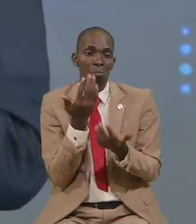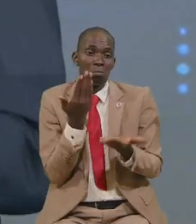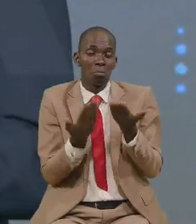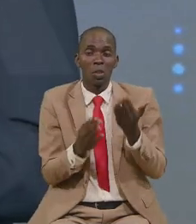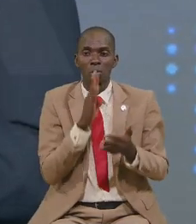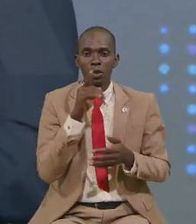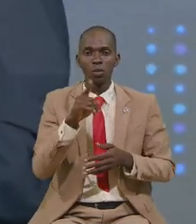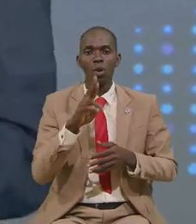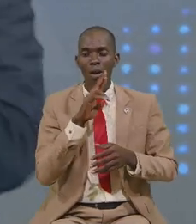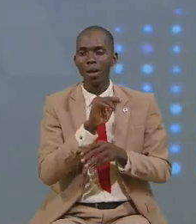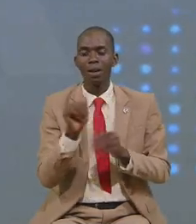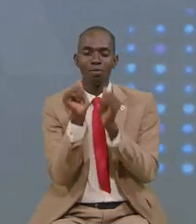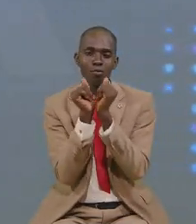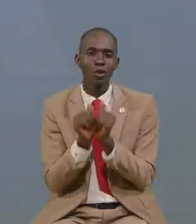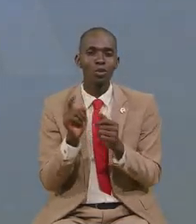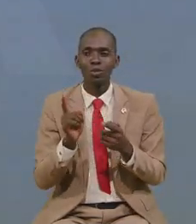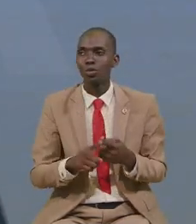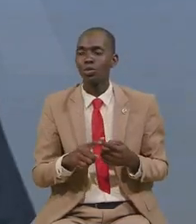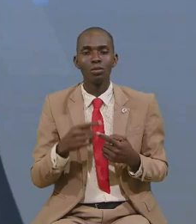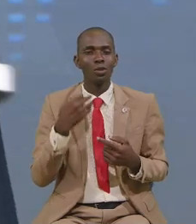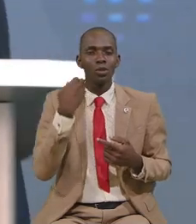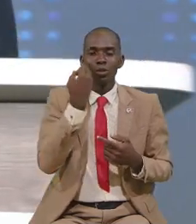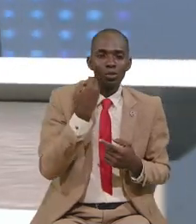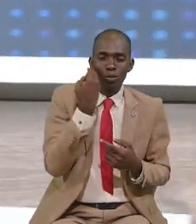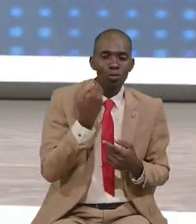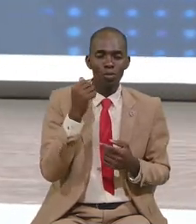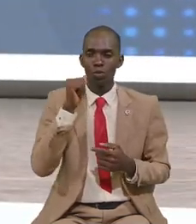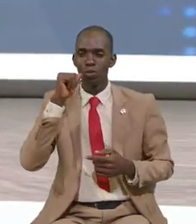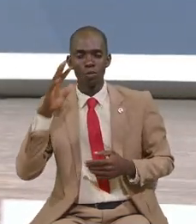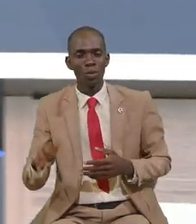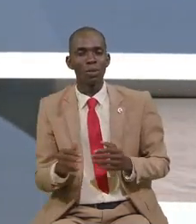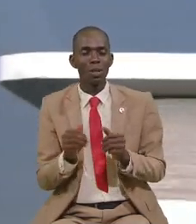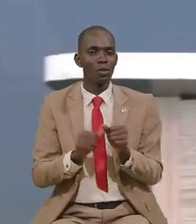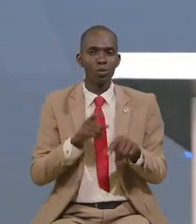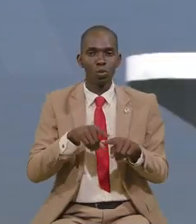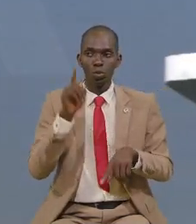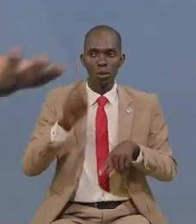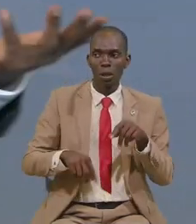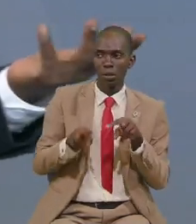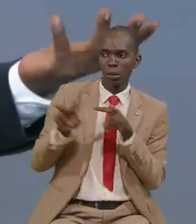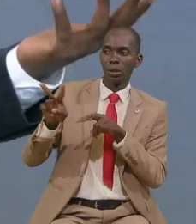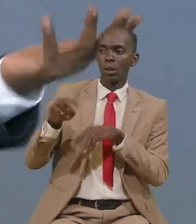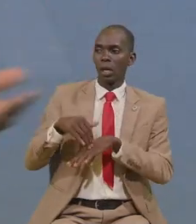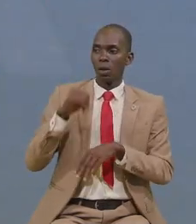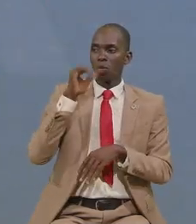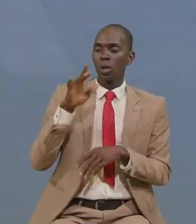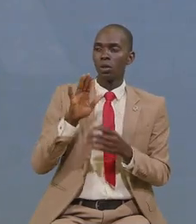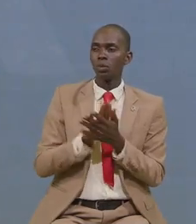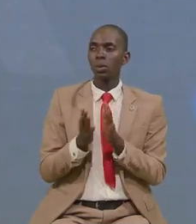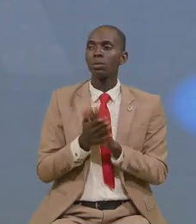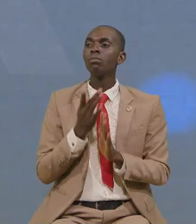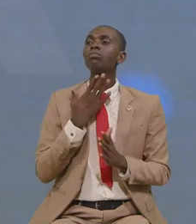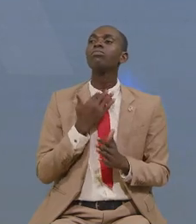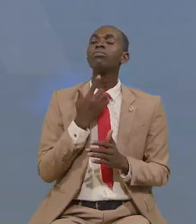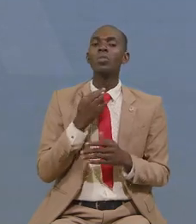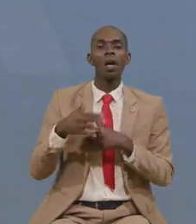to womanizing. You cannot see a woman. Every woman looks very beautiful to you, attracted, even